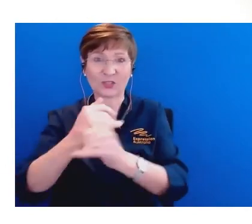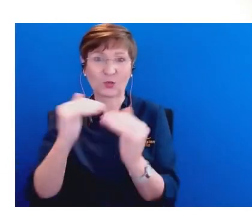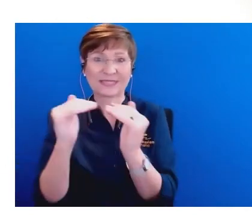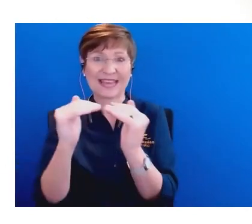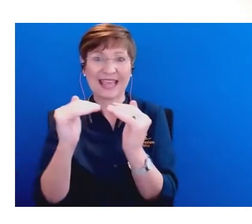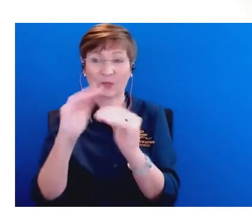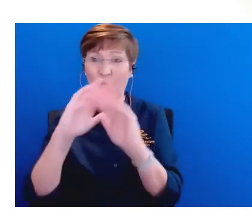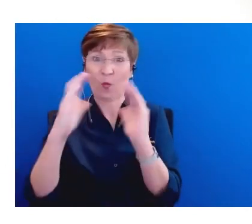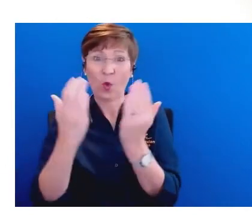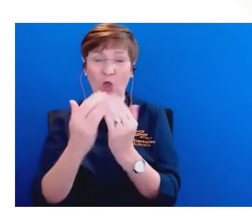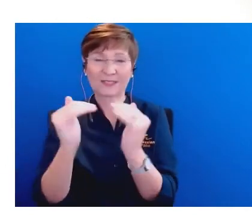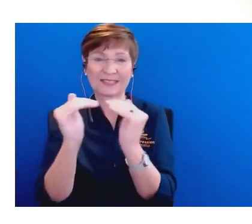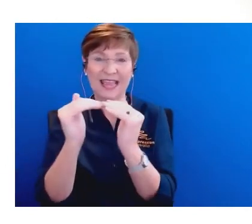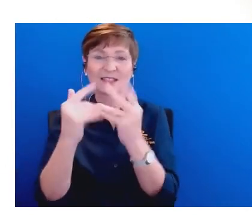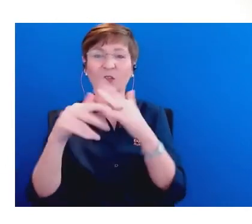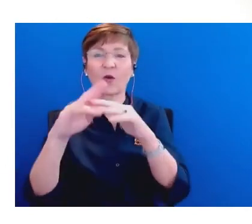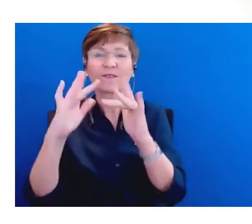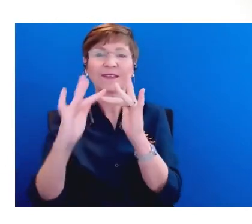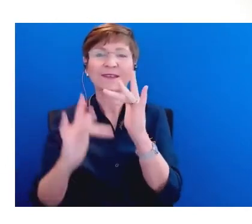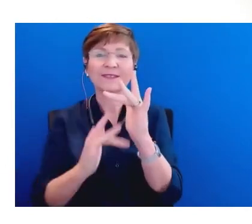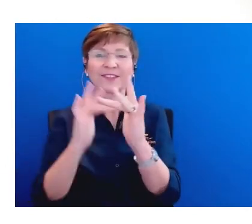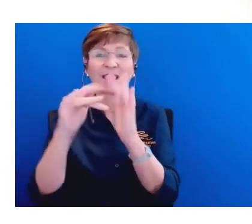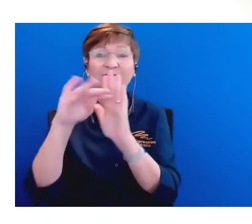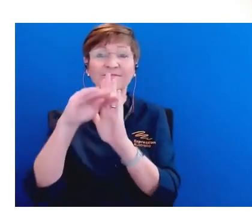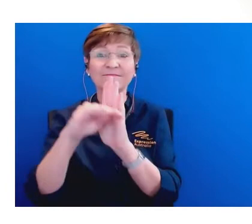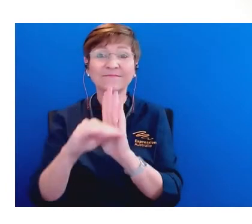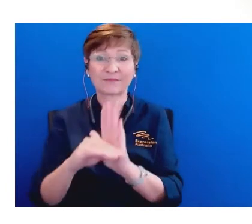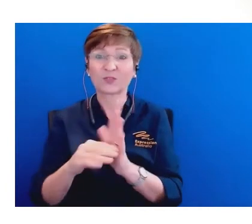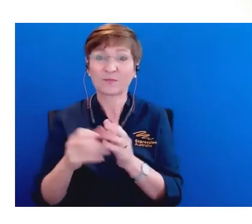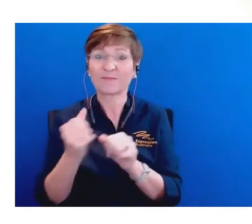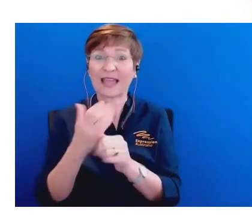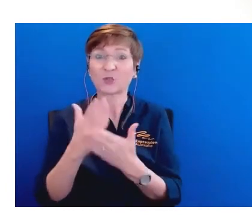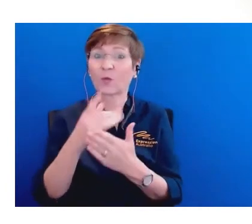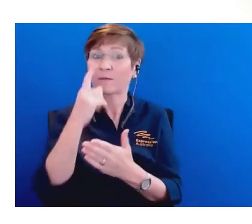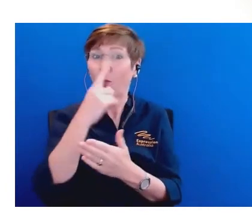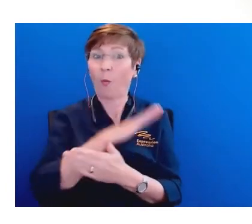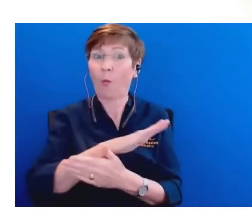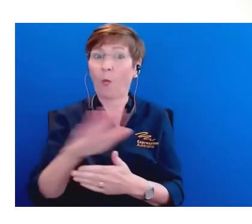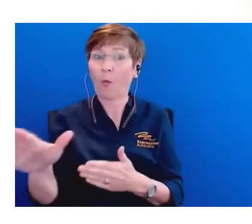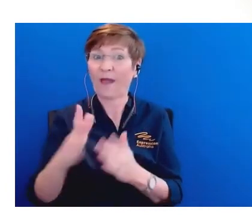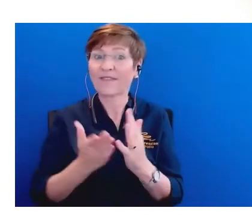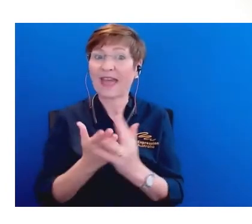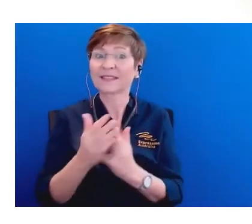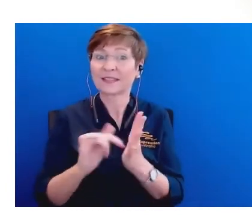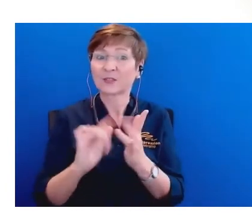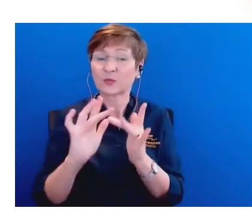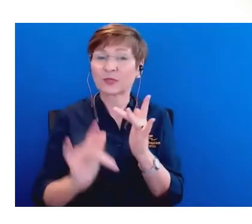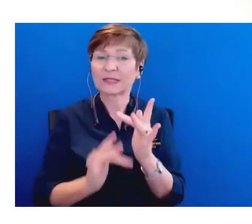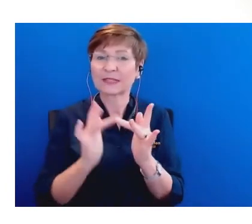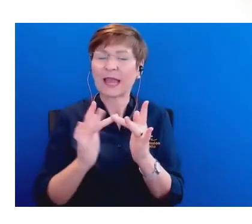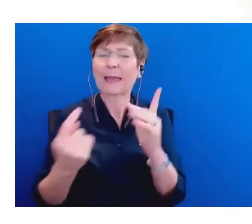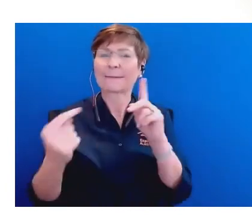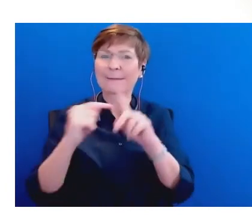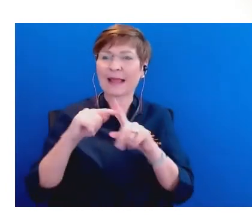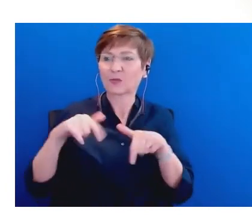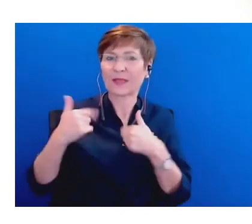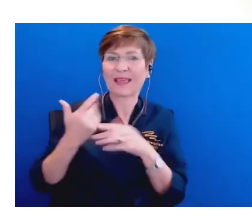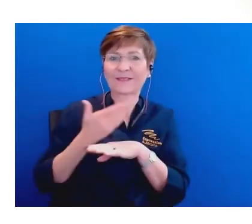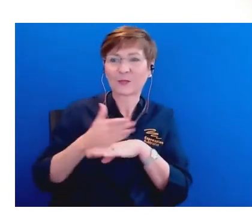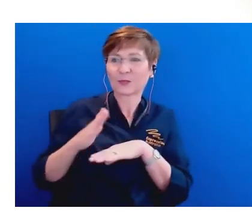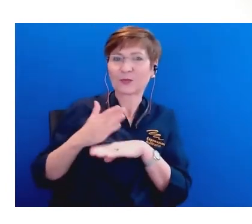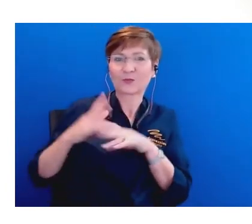accessibility for people with disability. And we also were guided by insights from the existing research literature